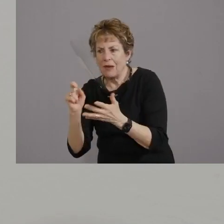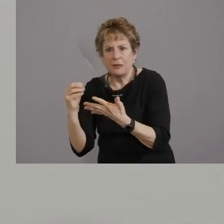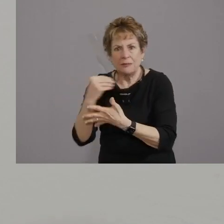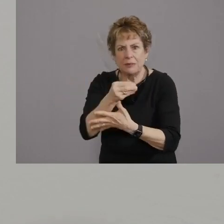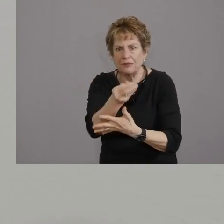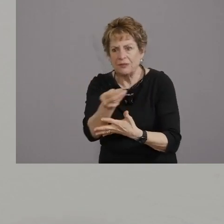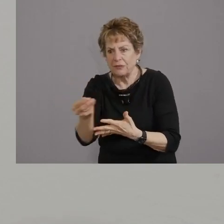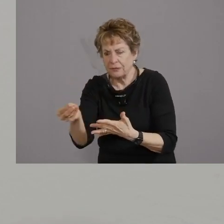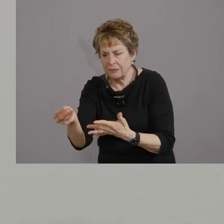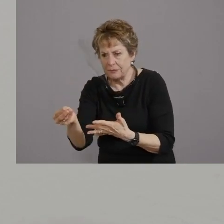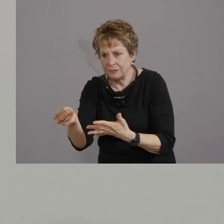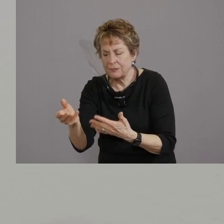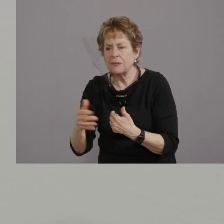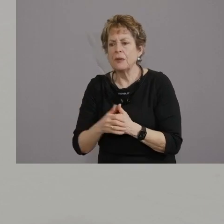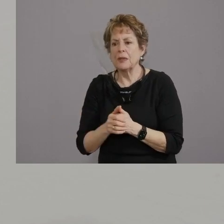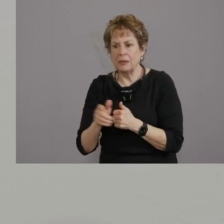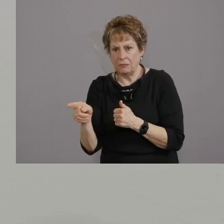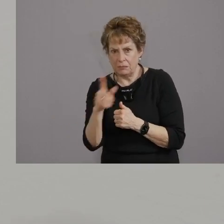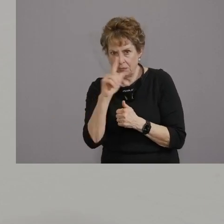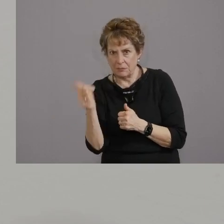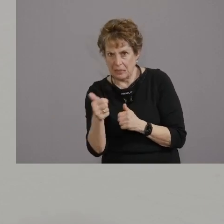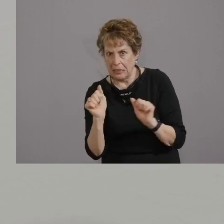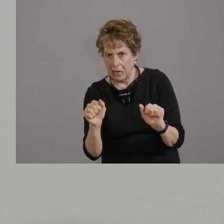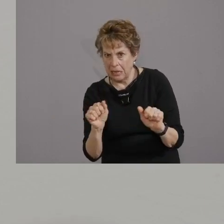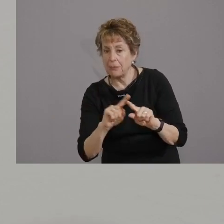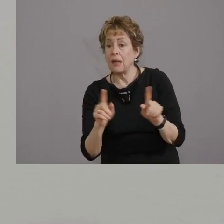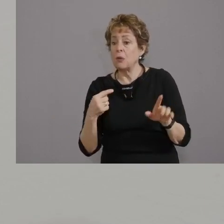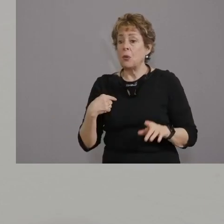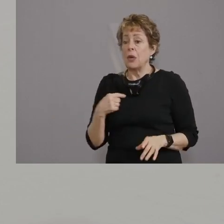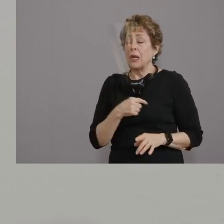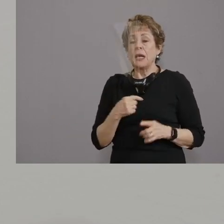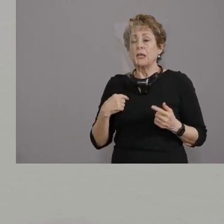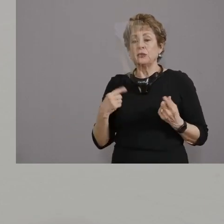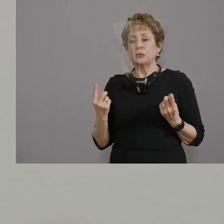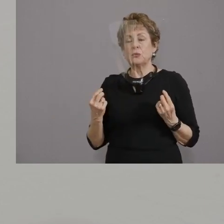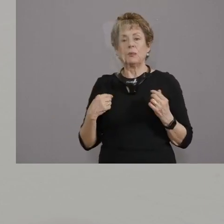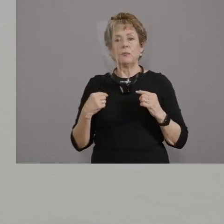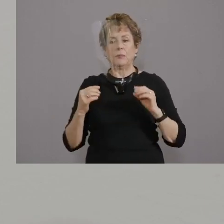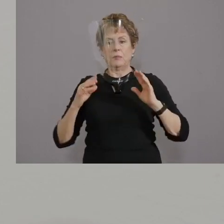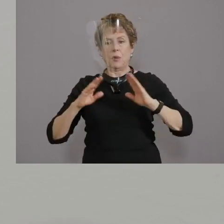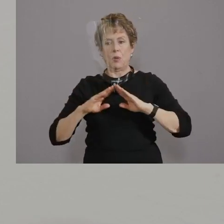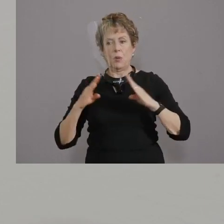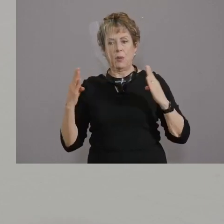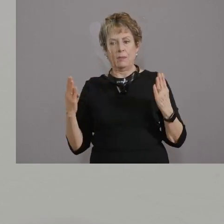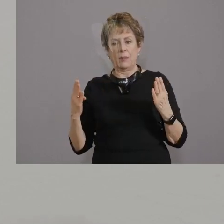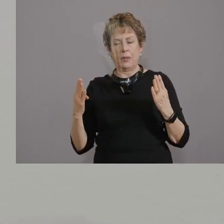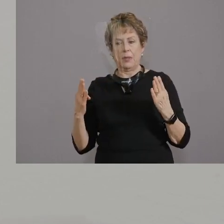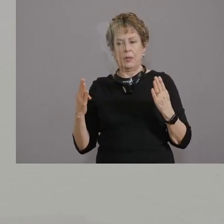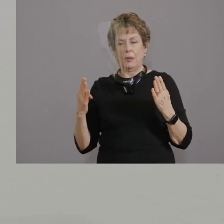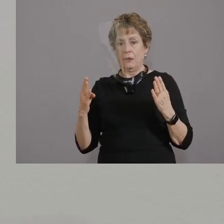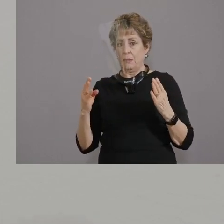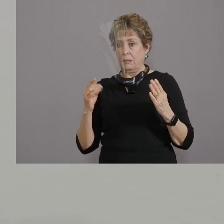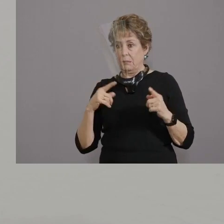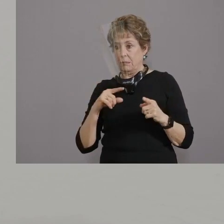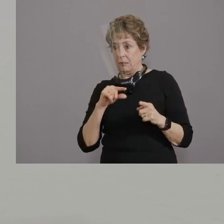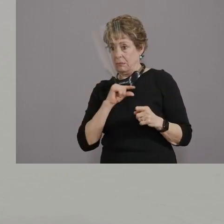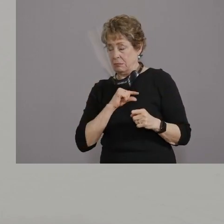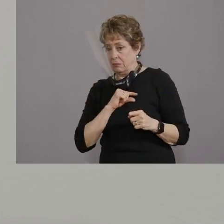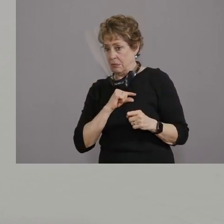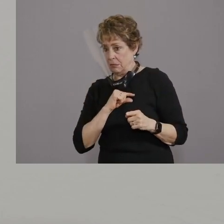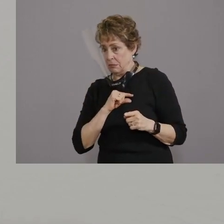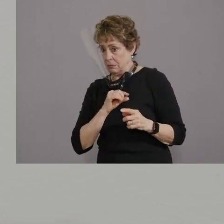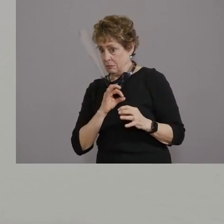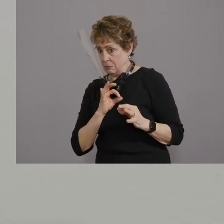that. We are just opening up the eligibility if there are counties that wanted to prioritize those